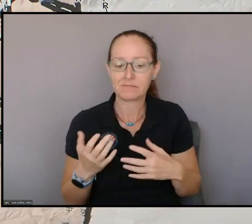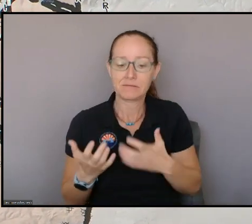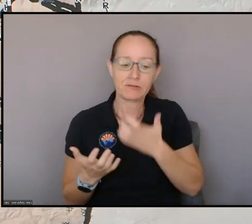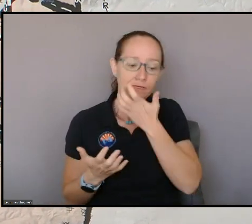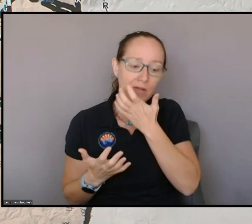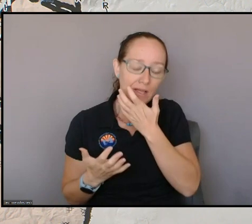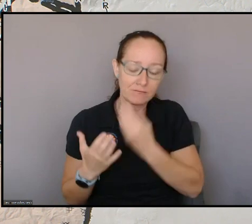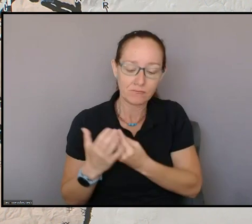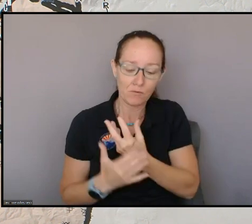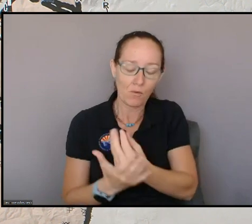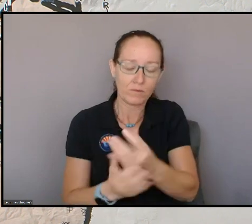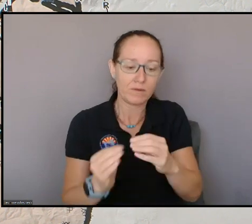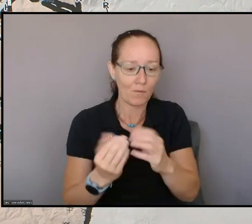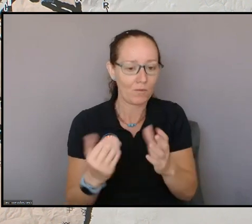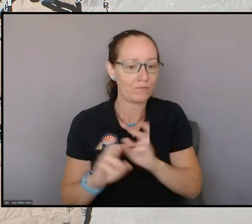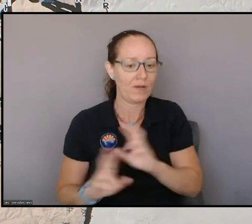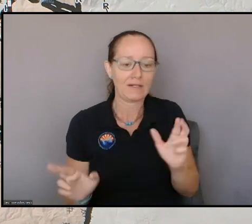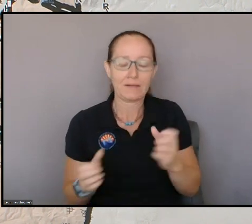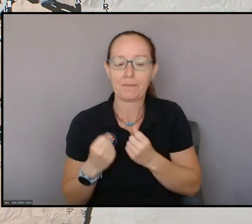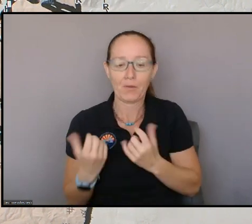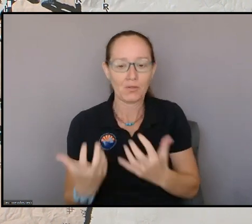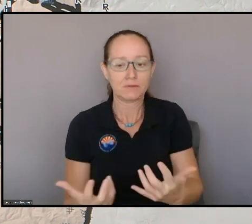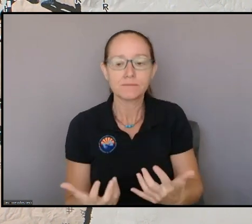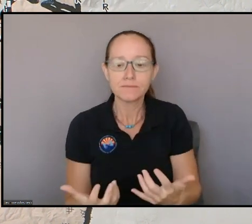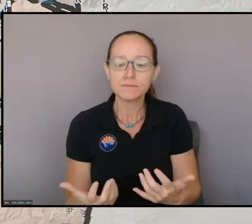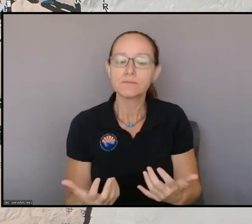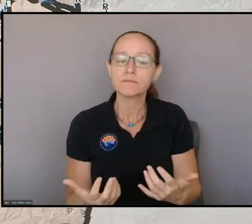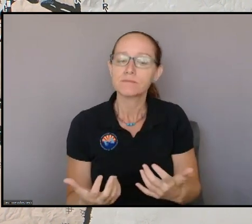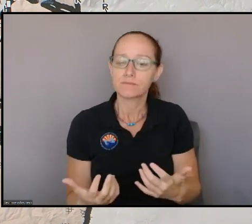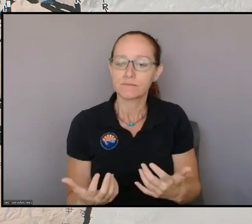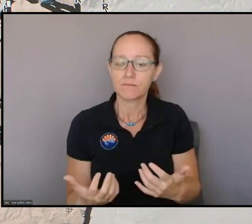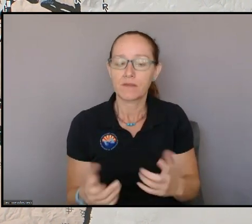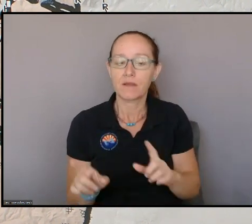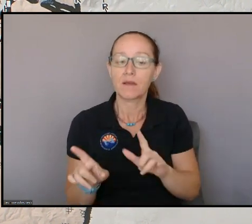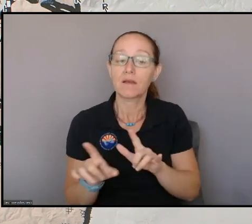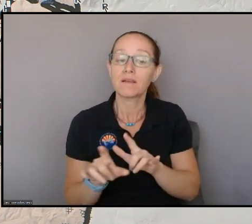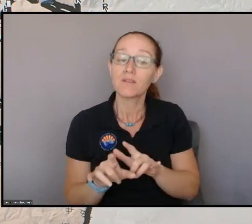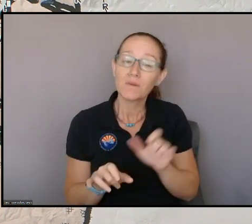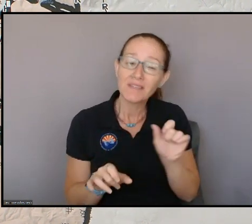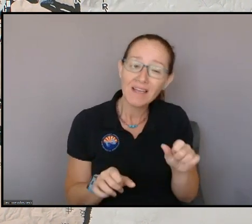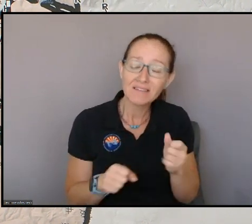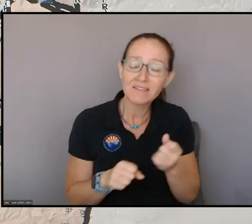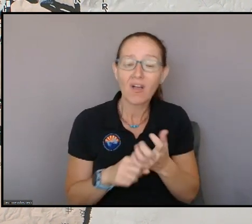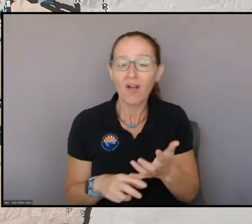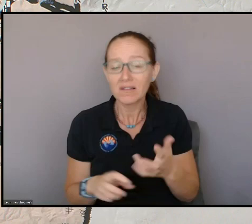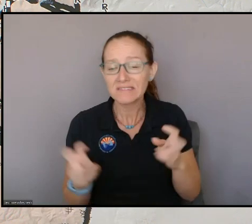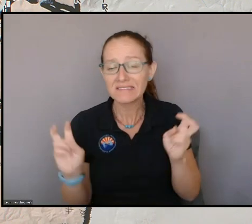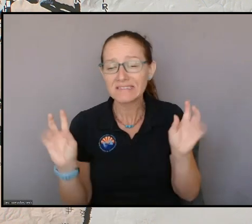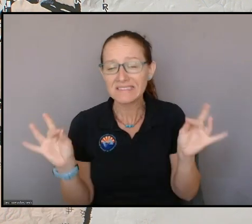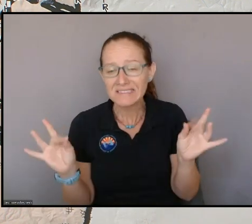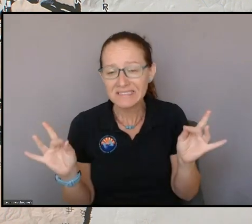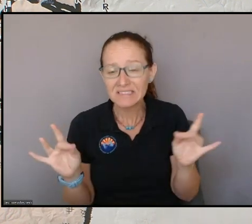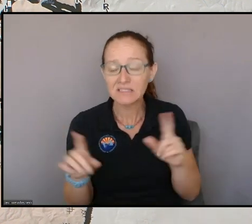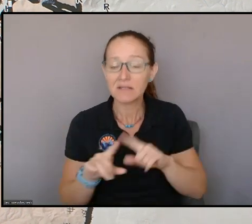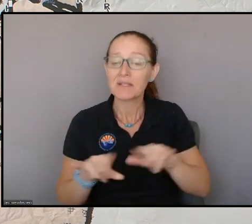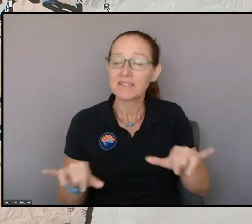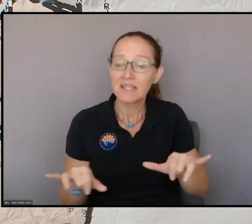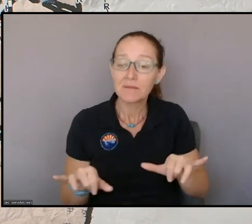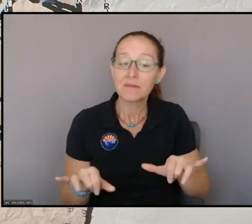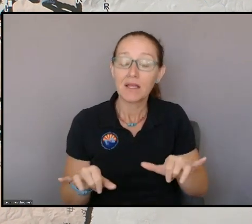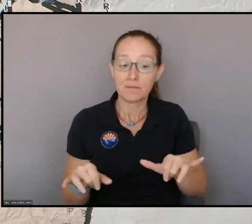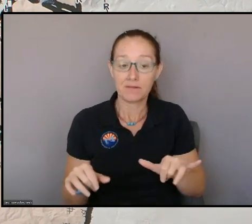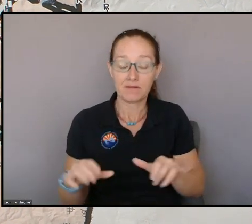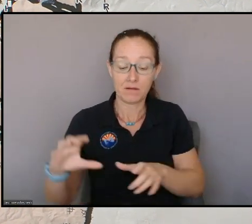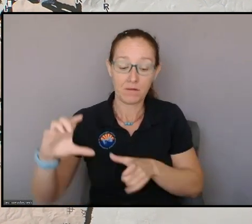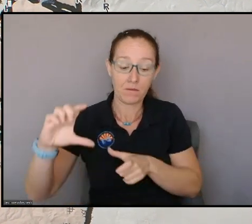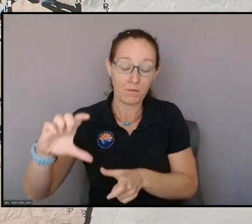some concerns, but it also aids in getting that stuff to clean up and consume the fuels more readily, which can in